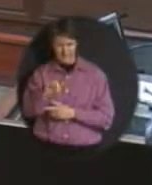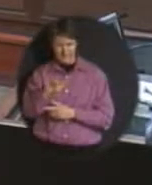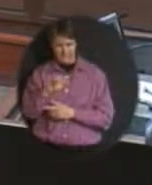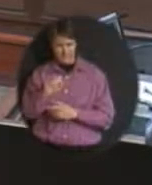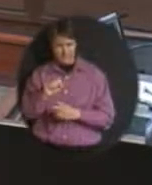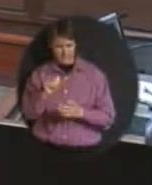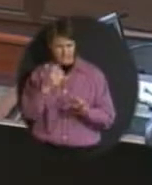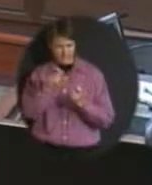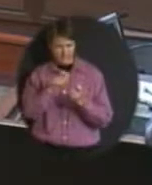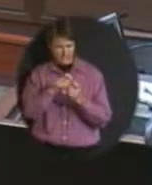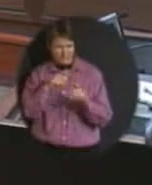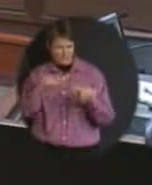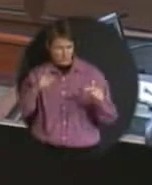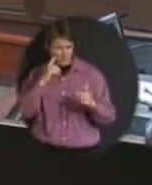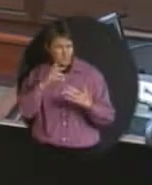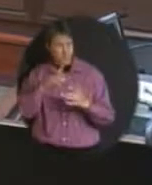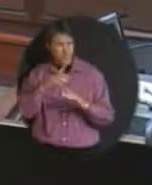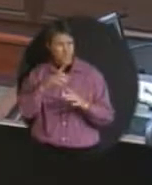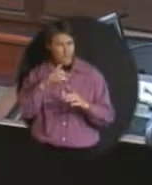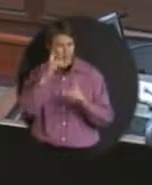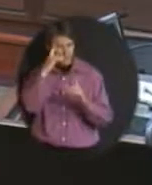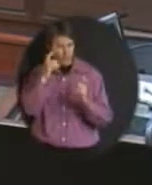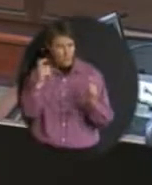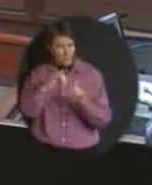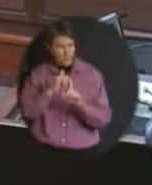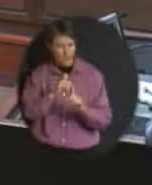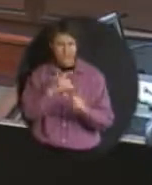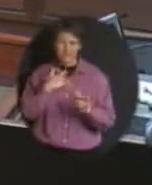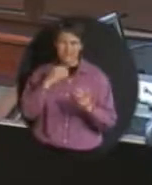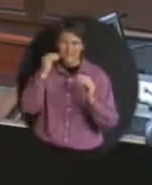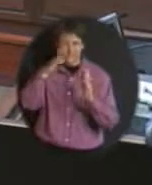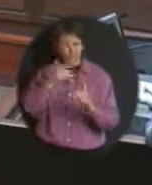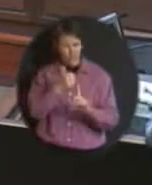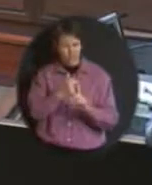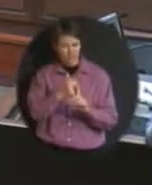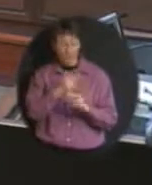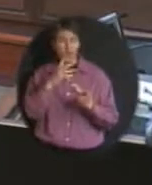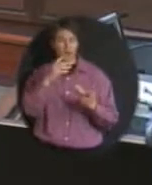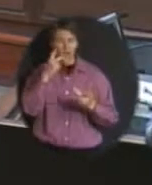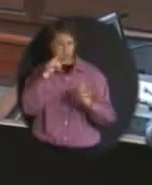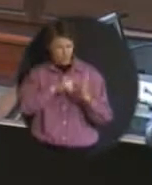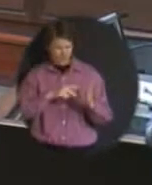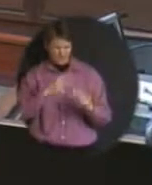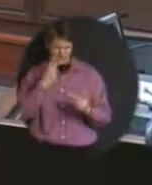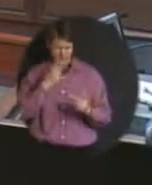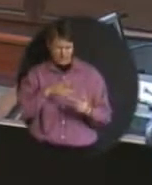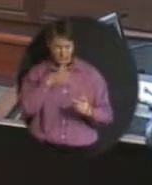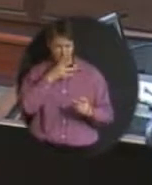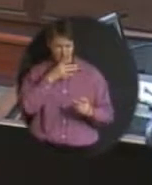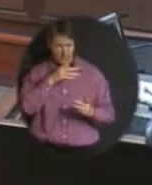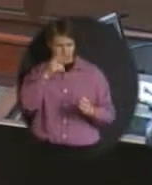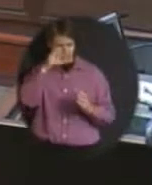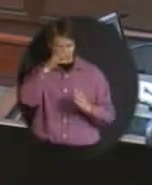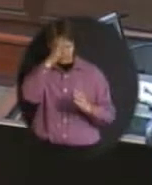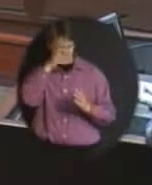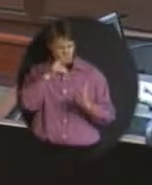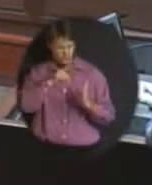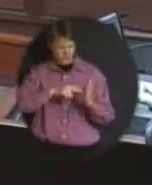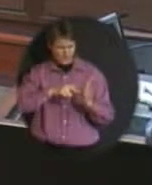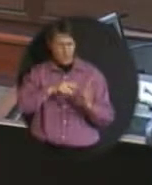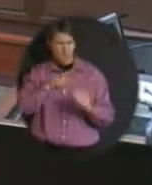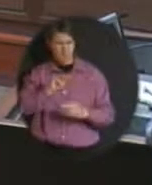day where a parent said she called it mild bullying, and it just took me off guard because when she gave the example, I